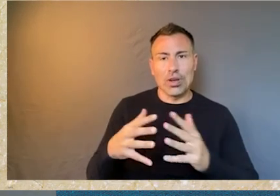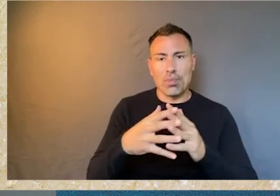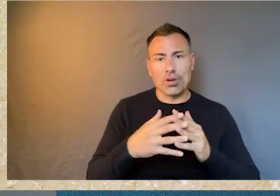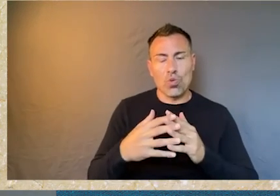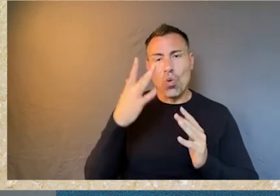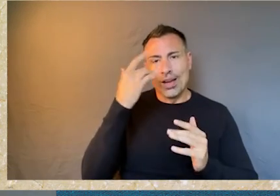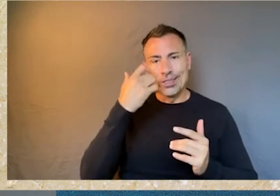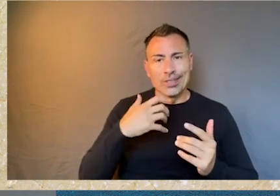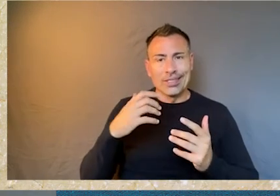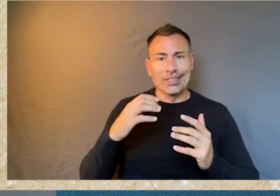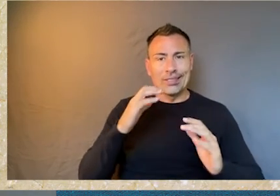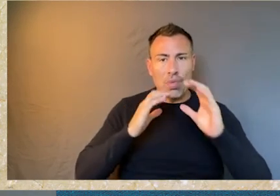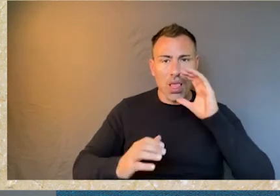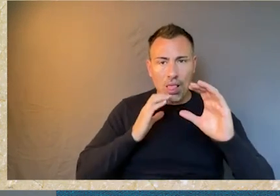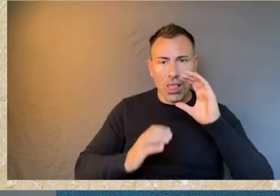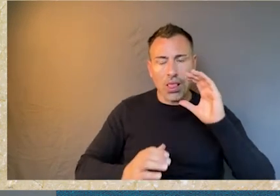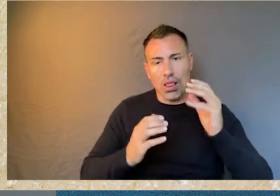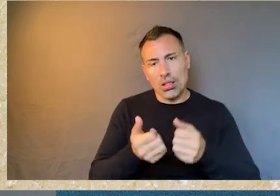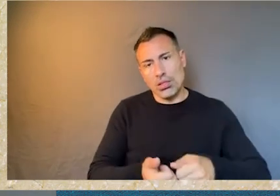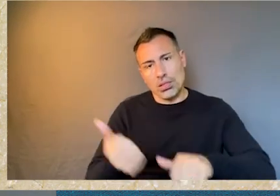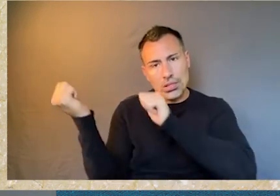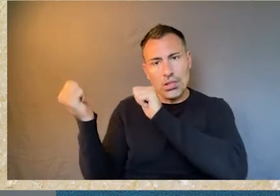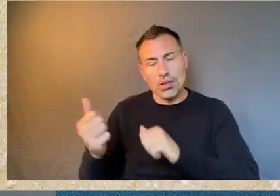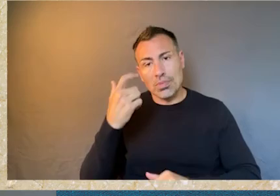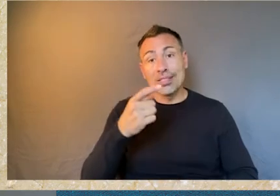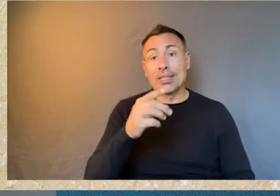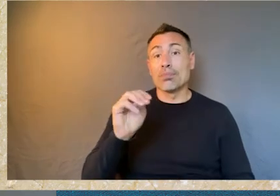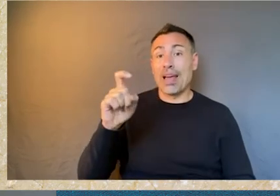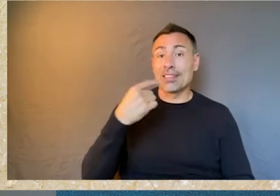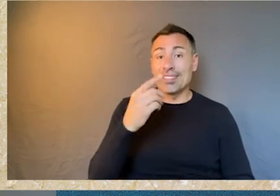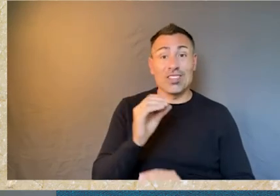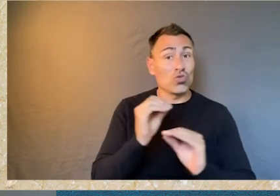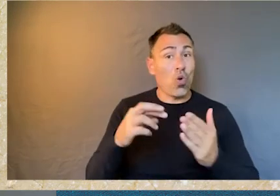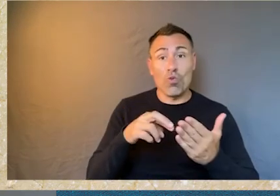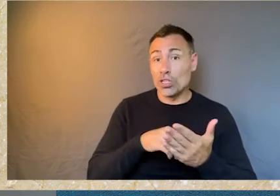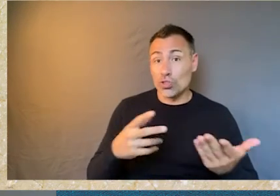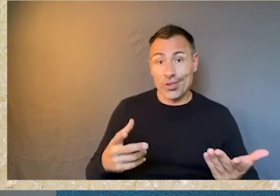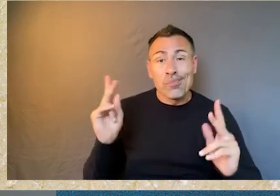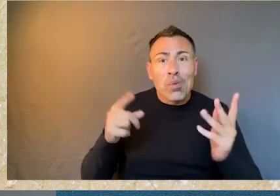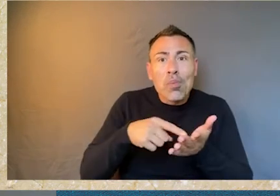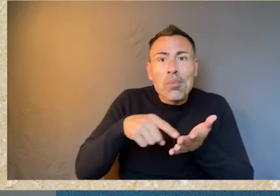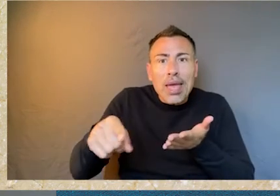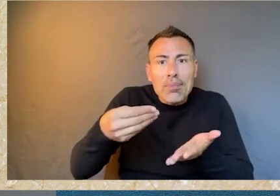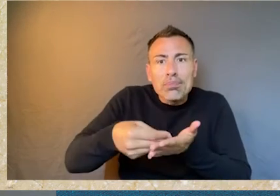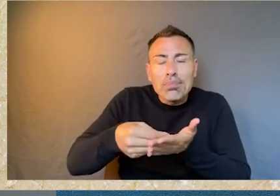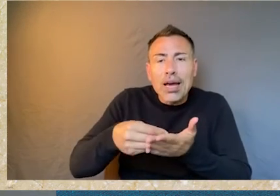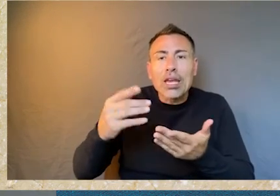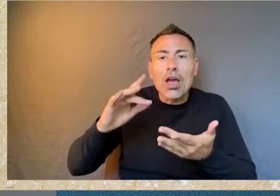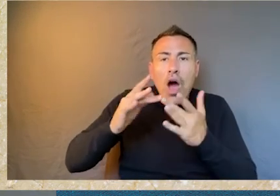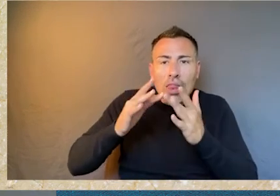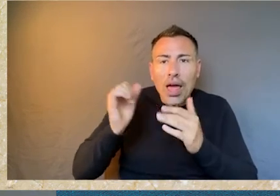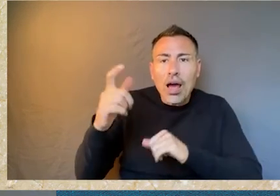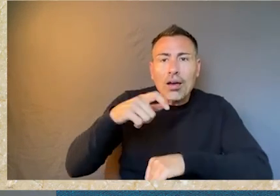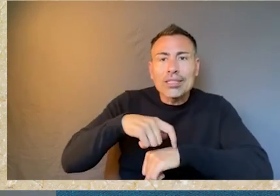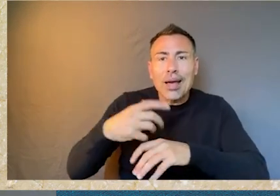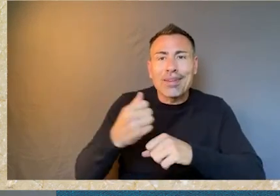miscommunication. Because as Max said, there is no registry. People pay money online all the time and get a piece of paper through